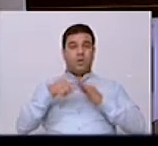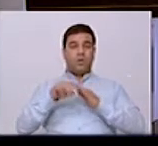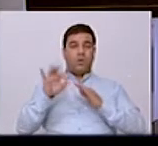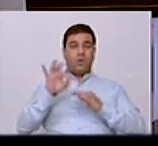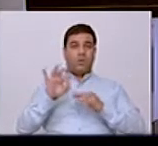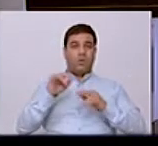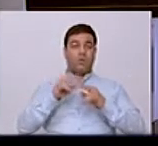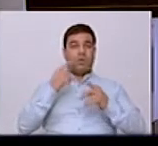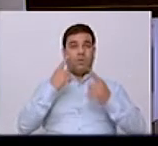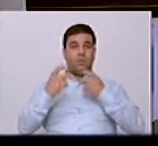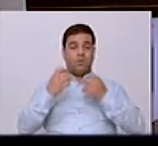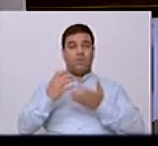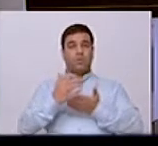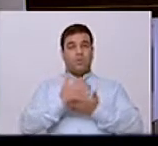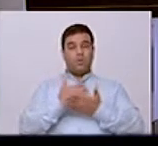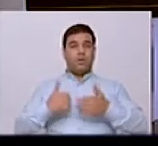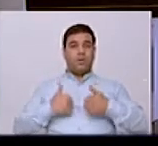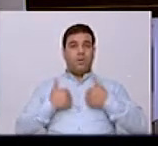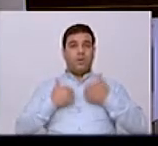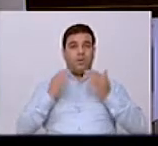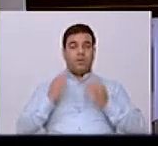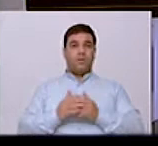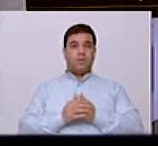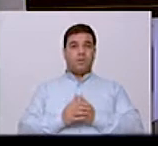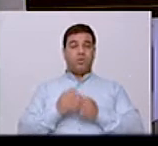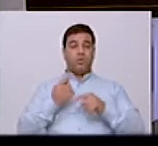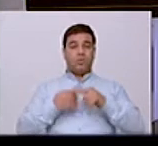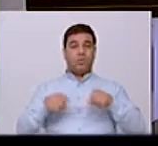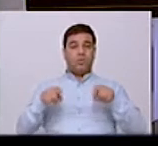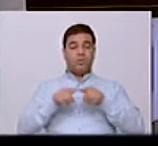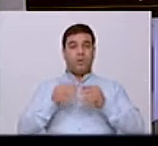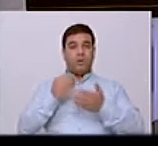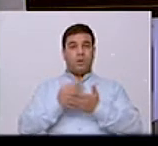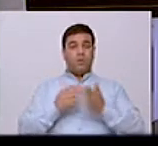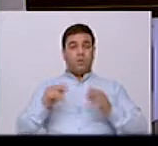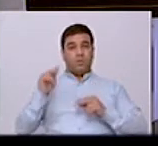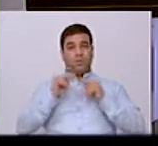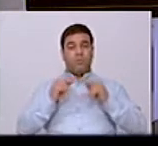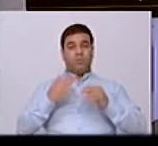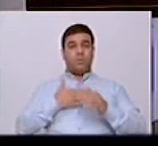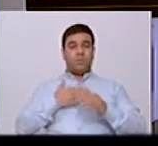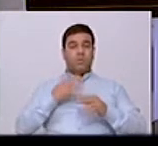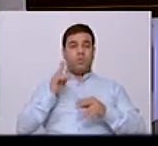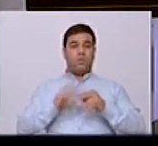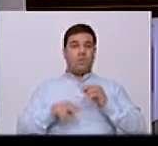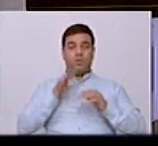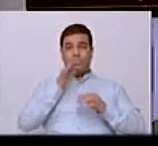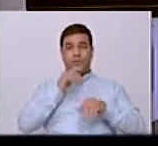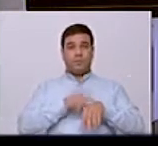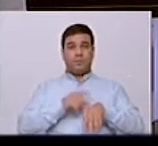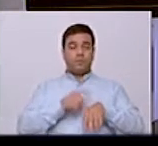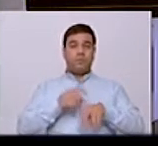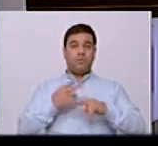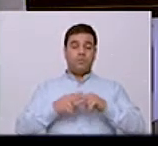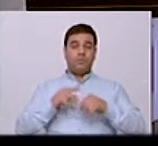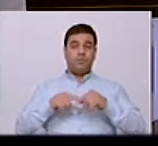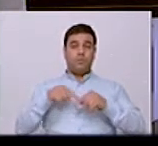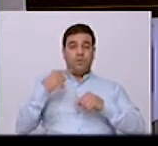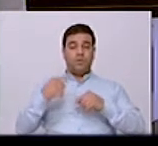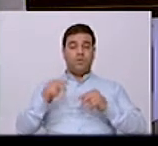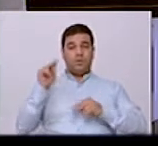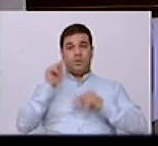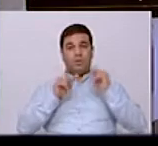haqida ma'lumot to'plashga harakat qiling. Shu bilan aziz o'quvchilar, bizlarga ajratilgan vaqt ham o'z nihoyasiga yetib